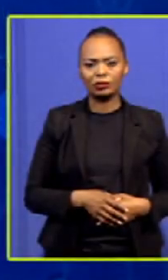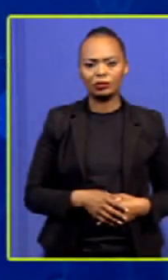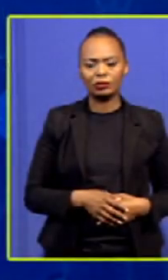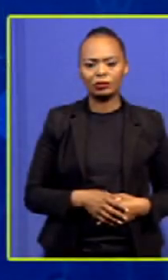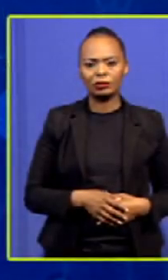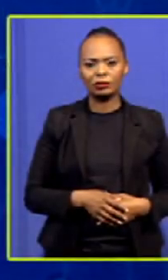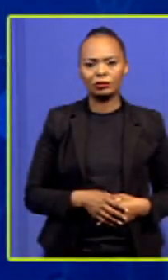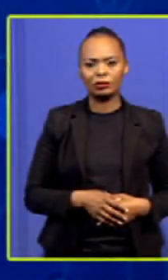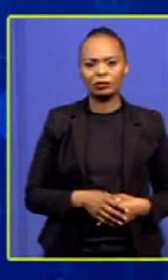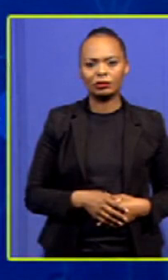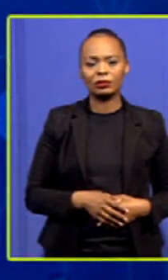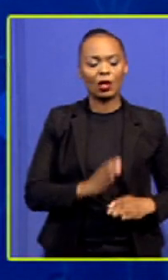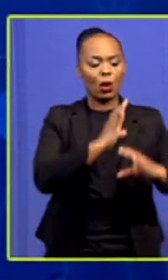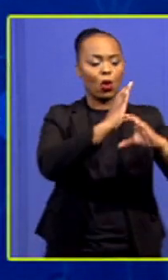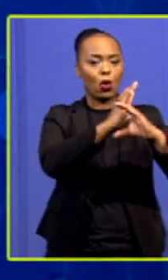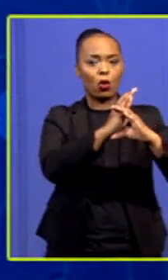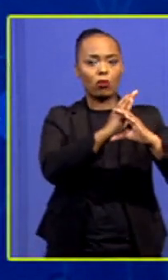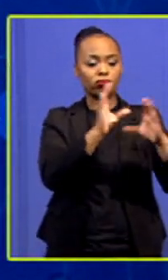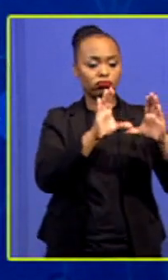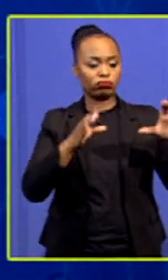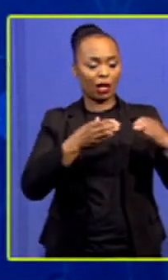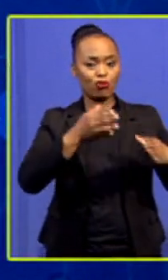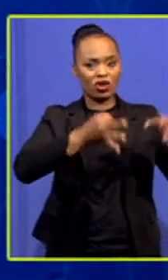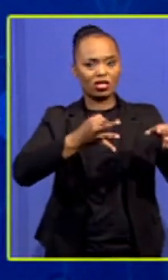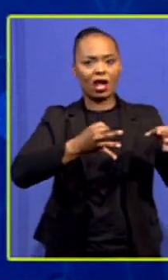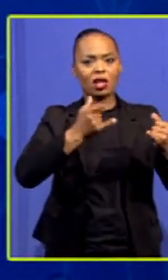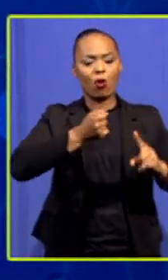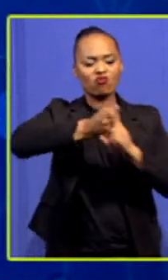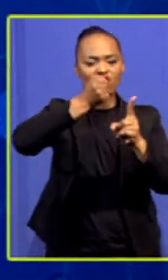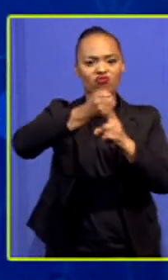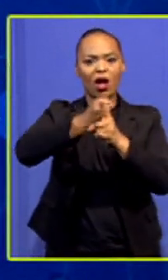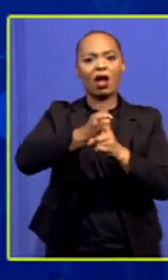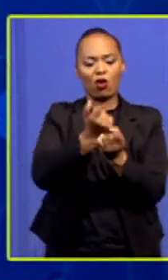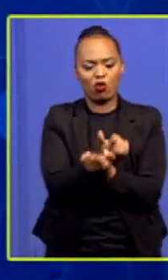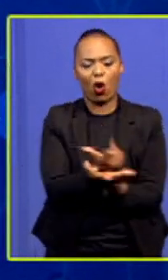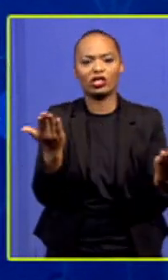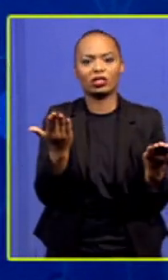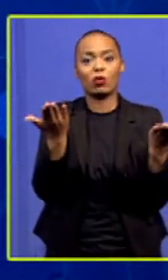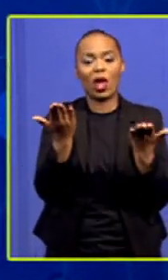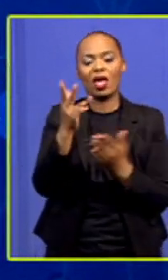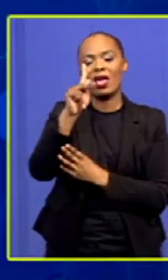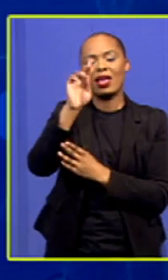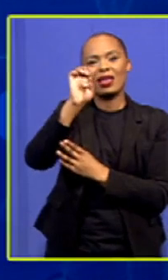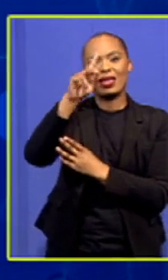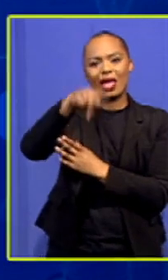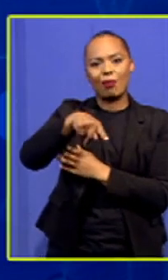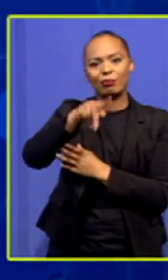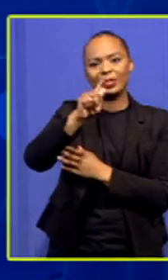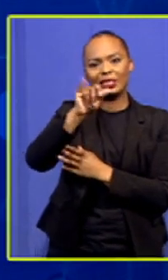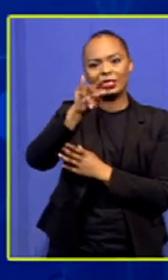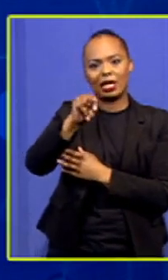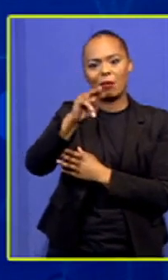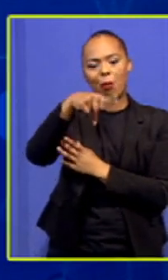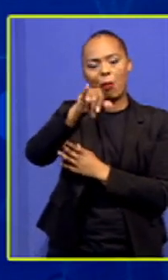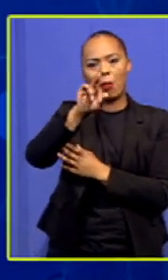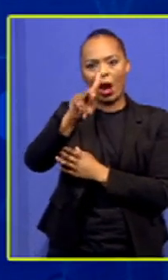The Congress of the People, COPE, will be launching their manifesto in Kempton Park today. This as it seeks to convince voters to